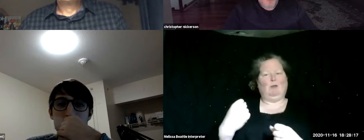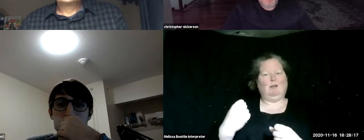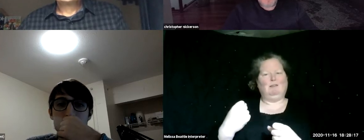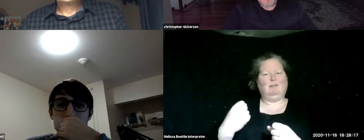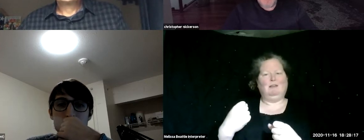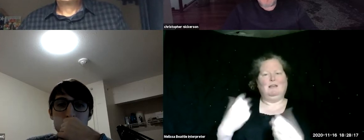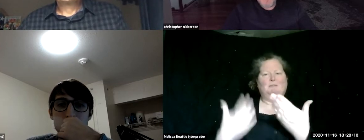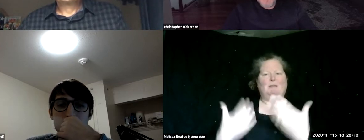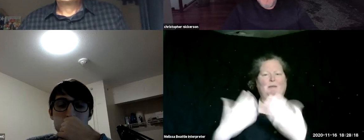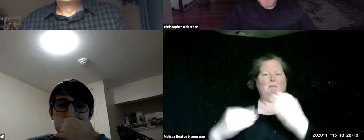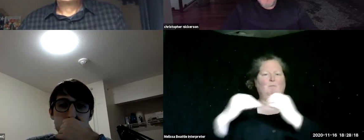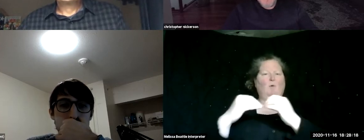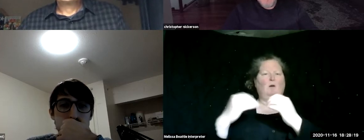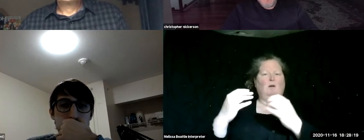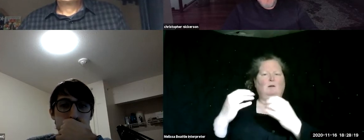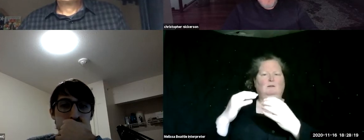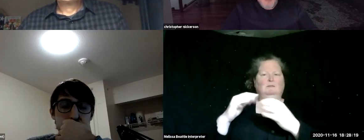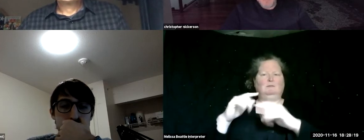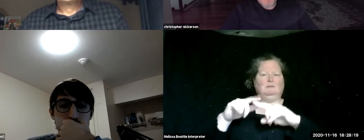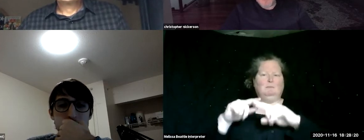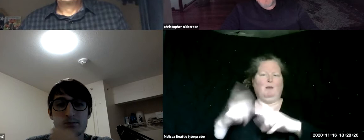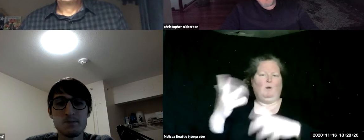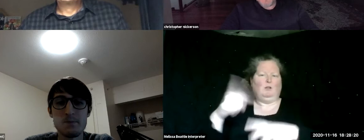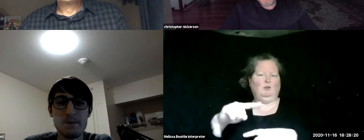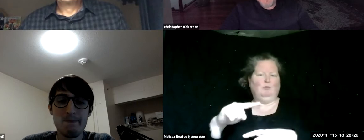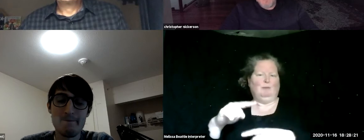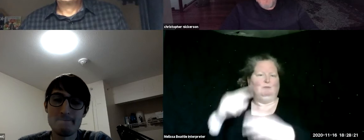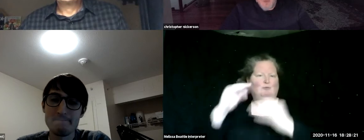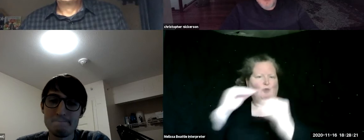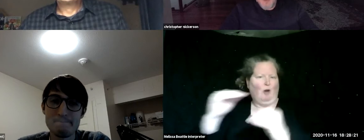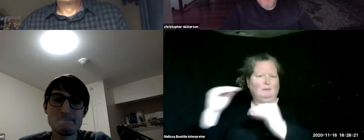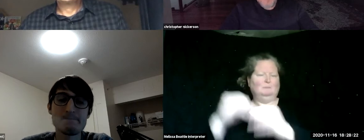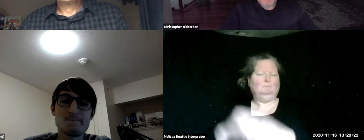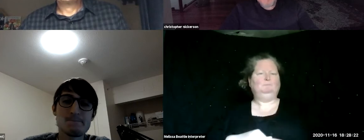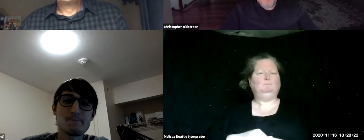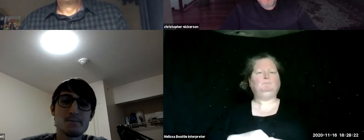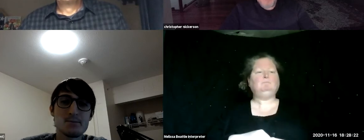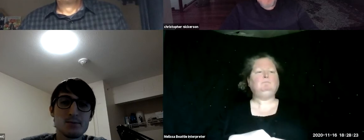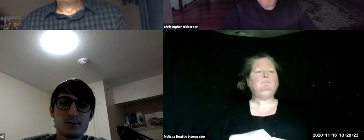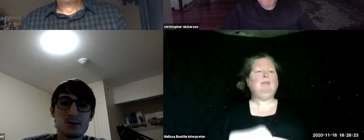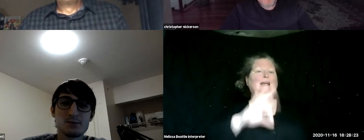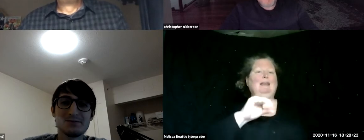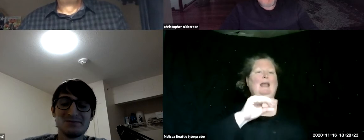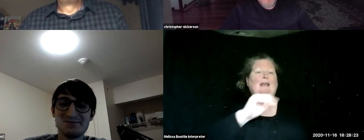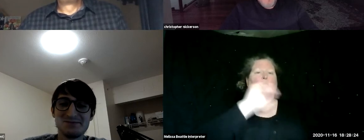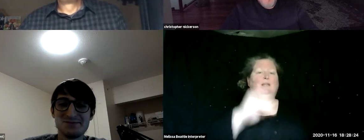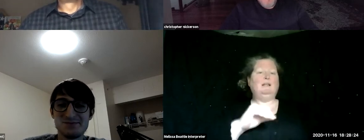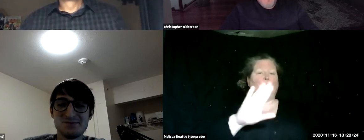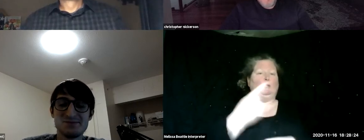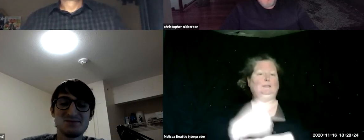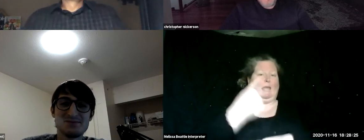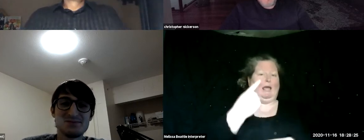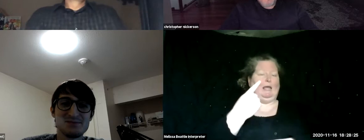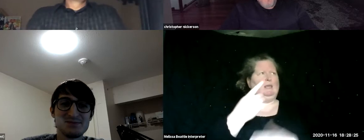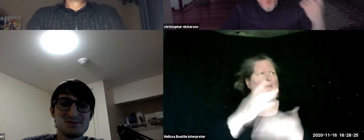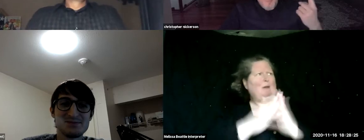maybe are taught sometimes. Is, you know, 90% of your day is going to be frustrated wanting to throw your laptop out a window. And